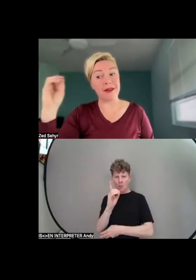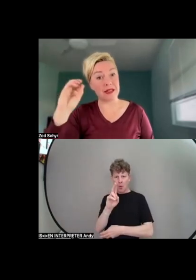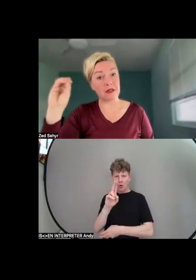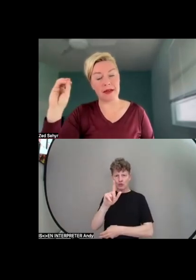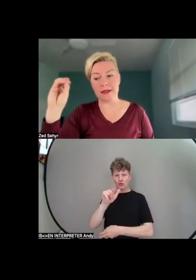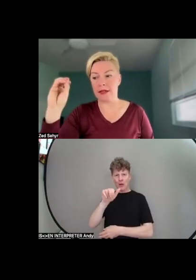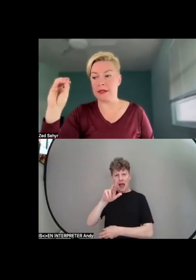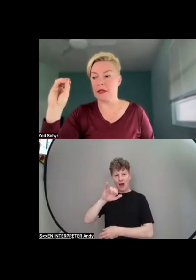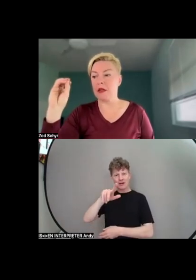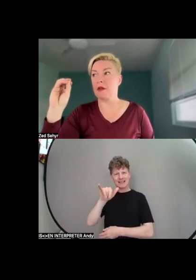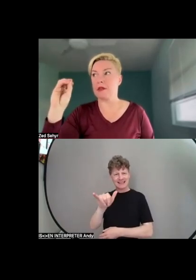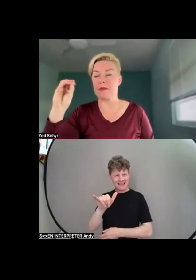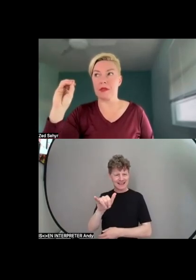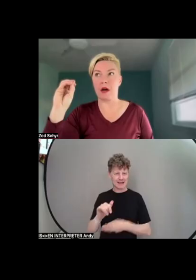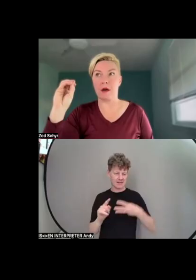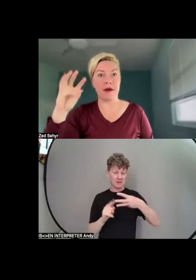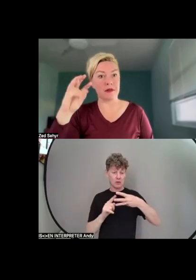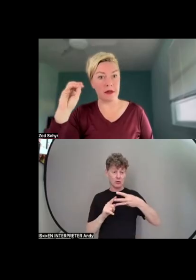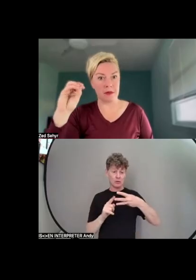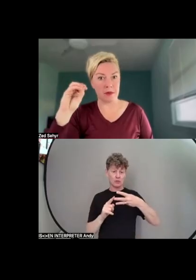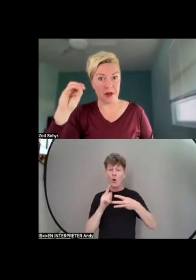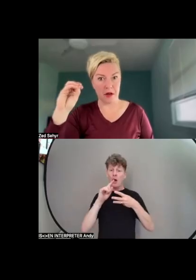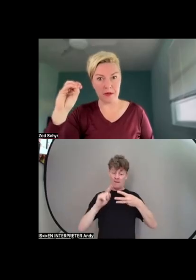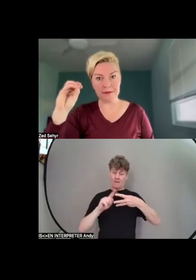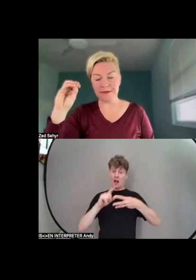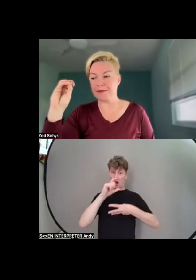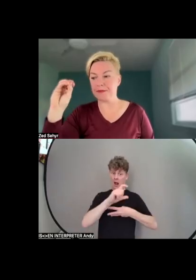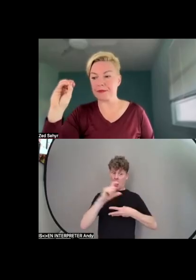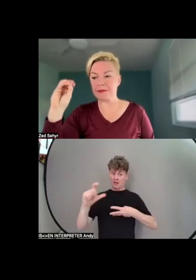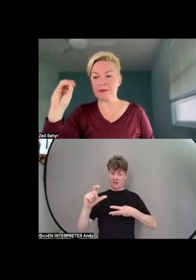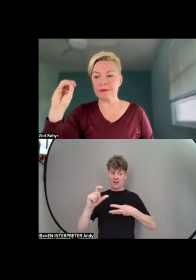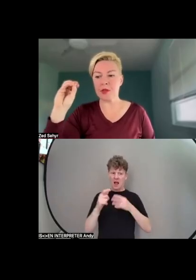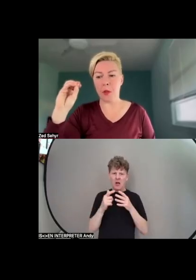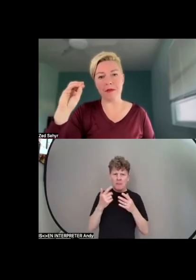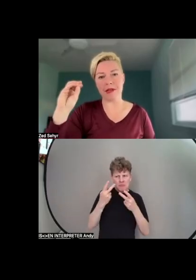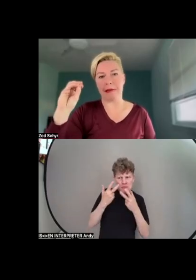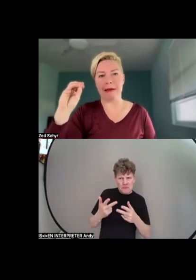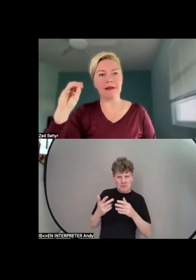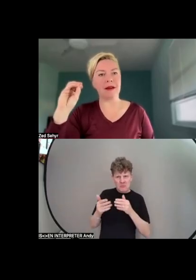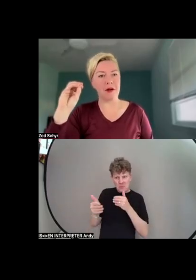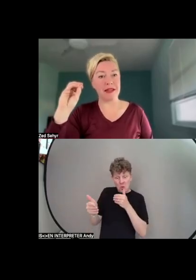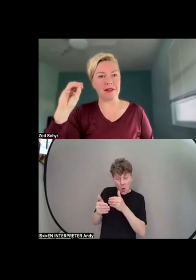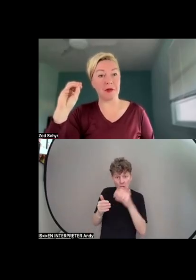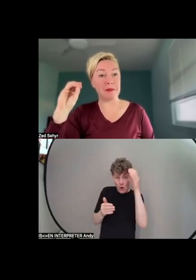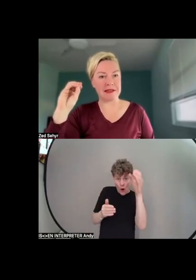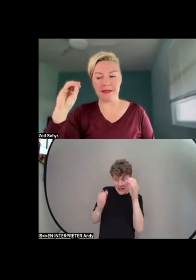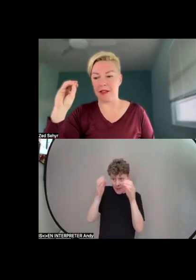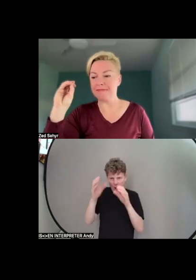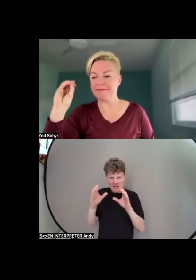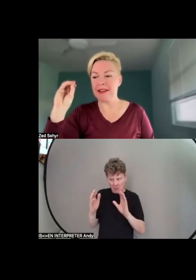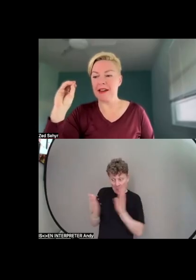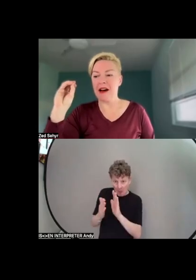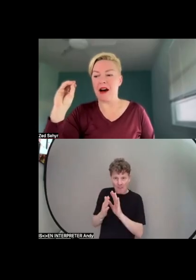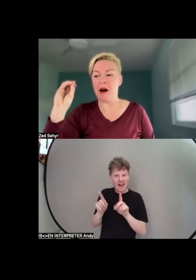how interconnected concepts and their neighbors are. So how tightly knit the communities